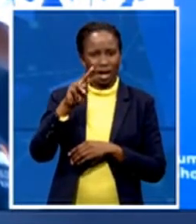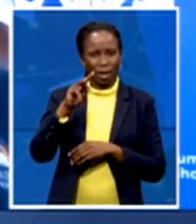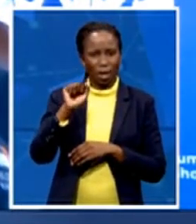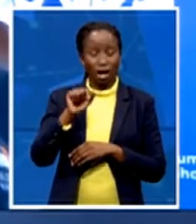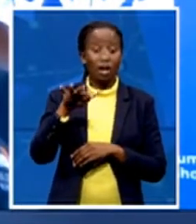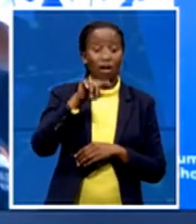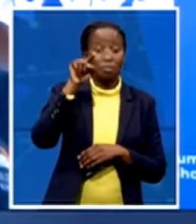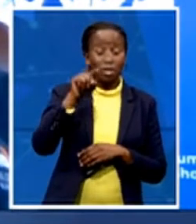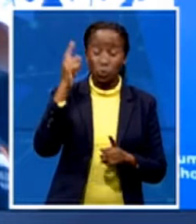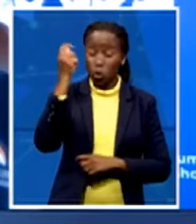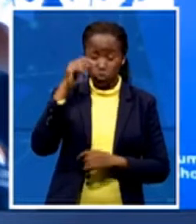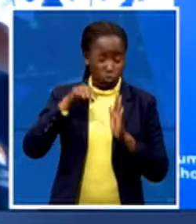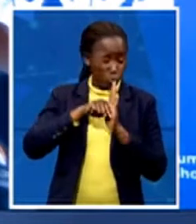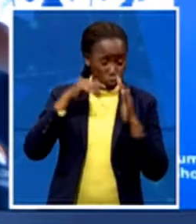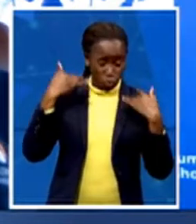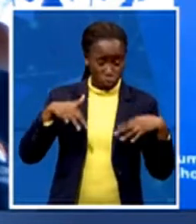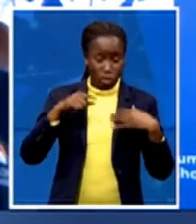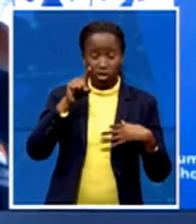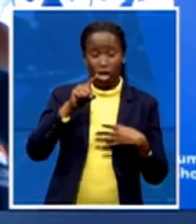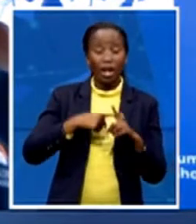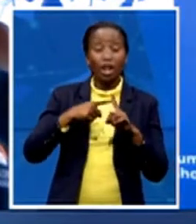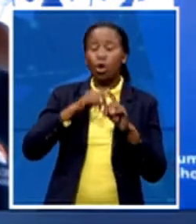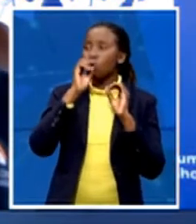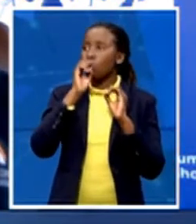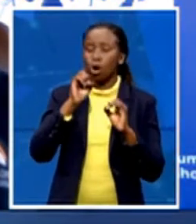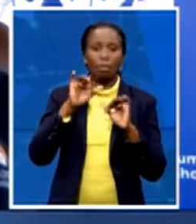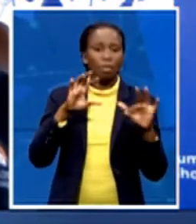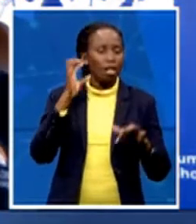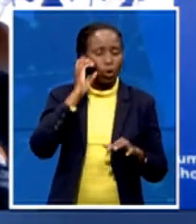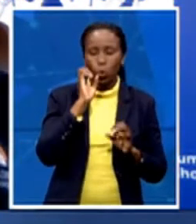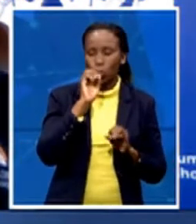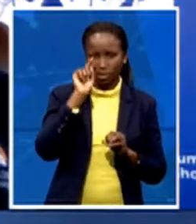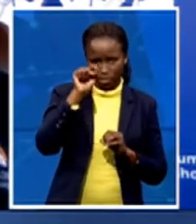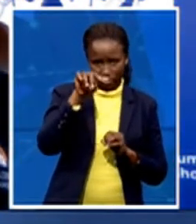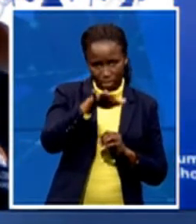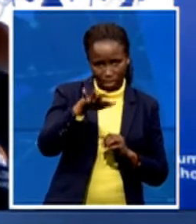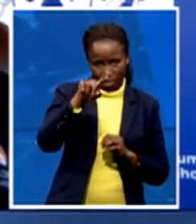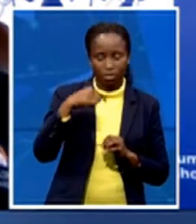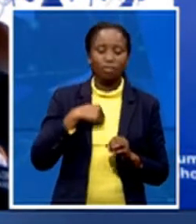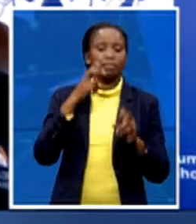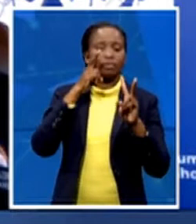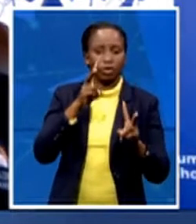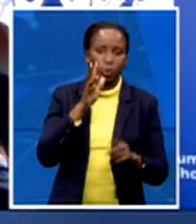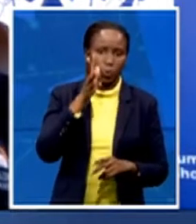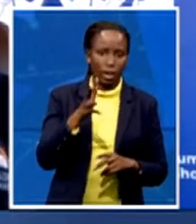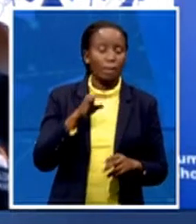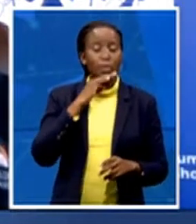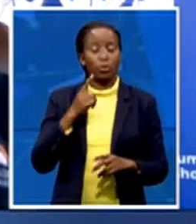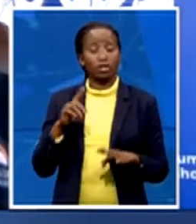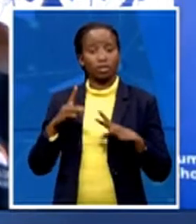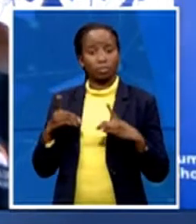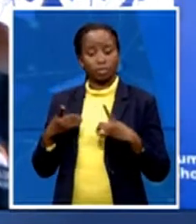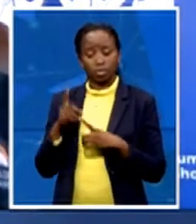network. In some of the areas of the Cederberg, where it means now as a department, we must make sure that we register and